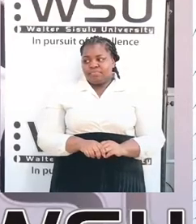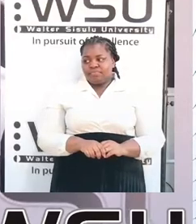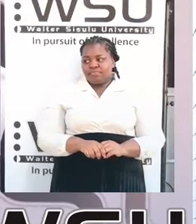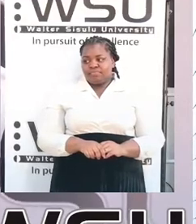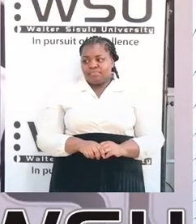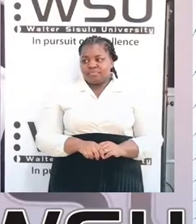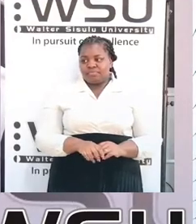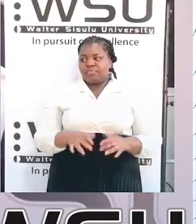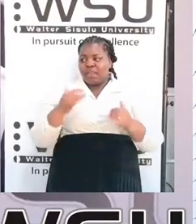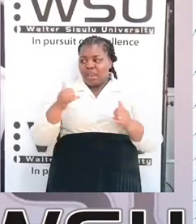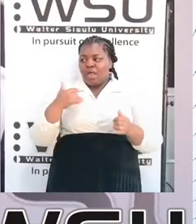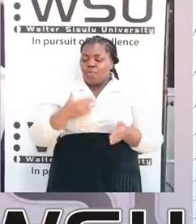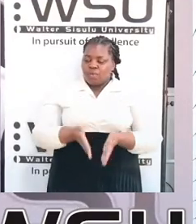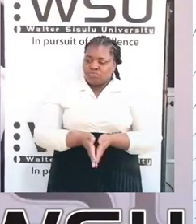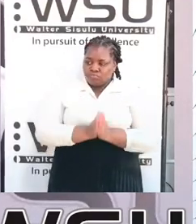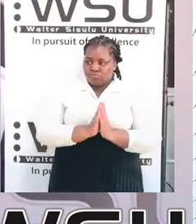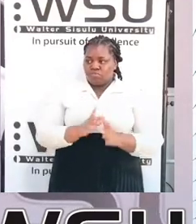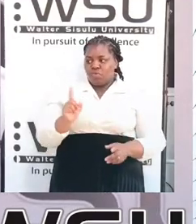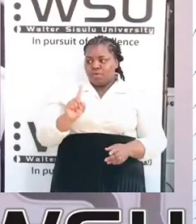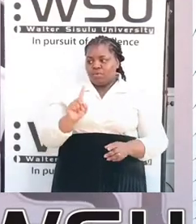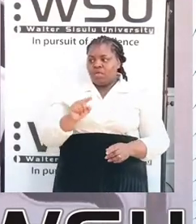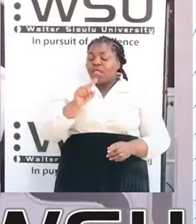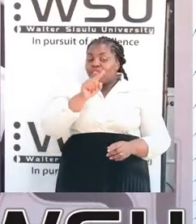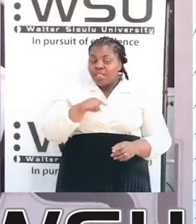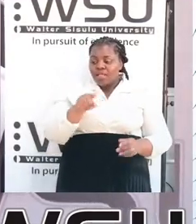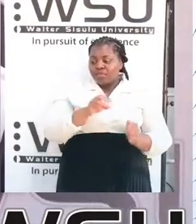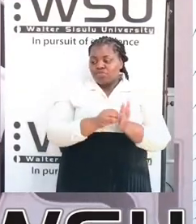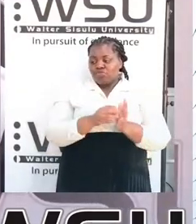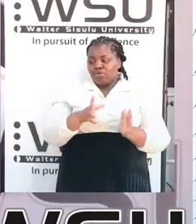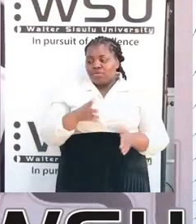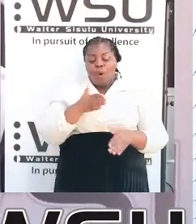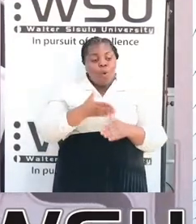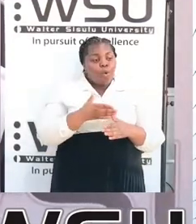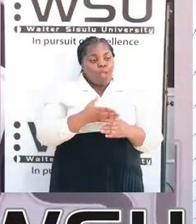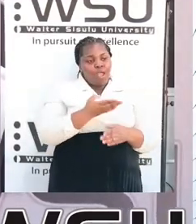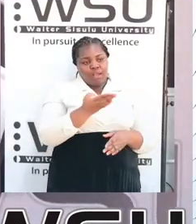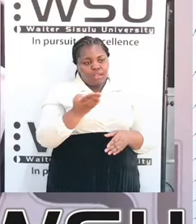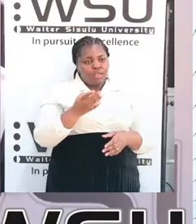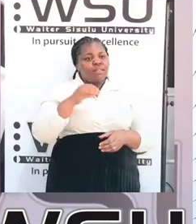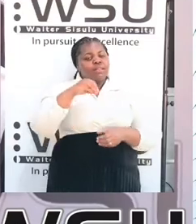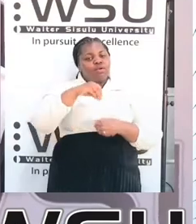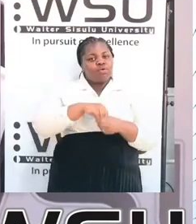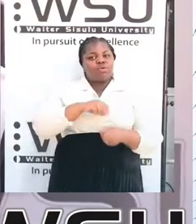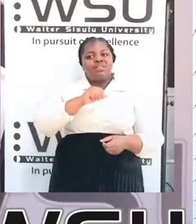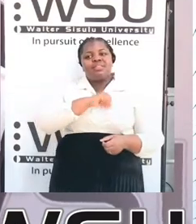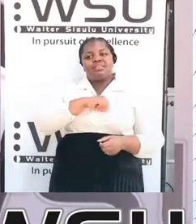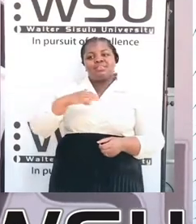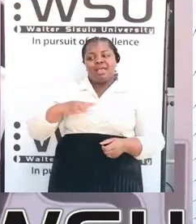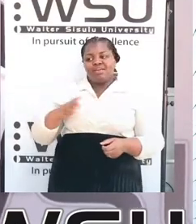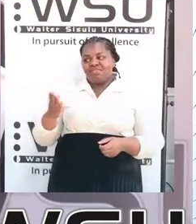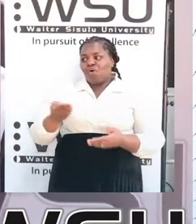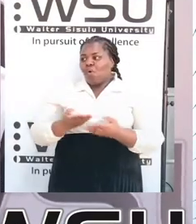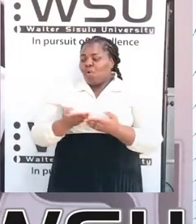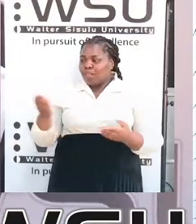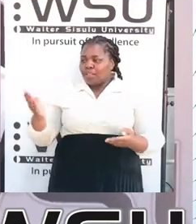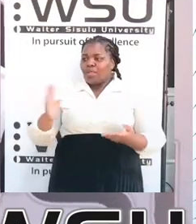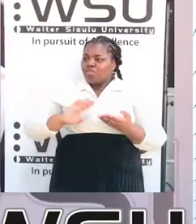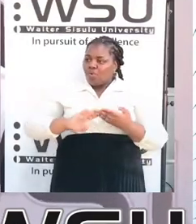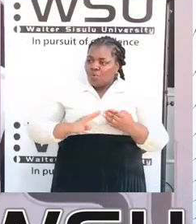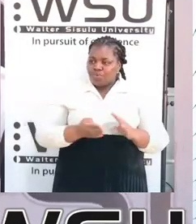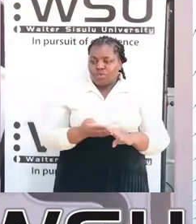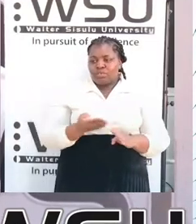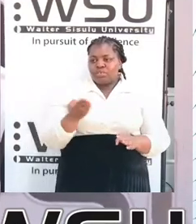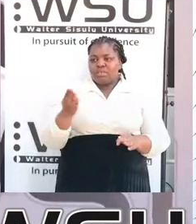Now, our request is that those students who are working, including our staff members, everybody, our